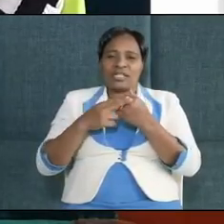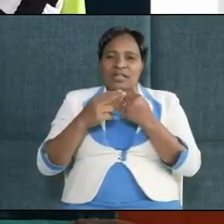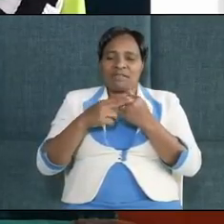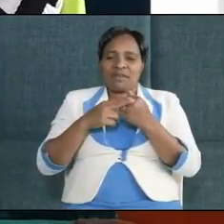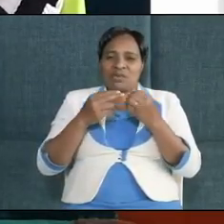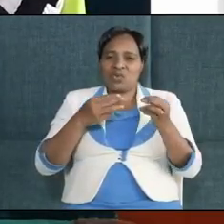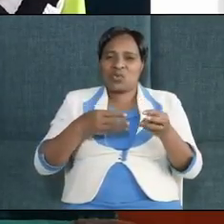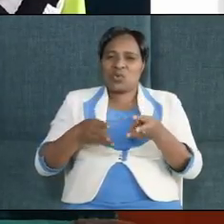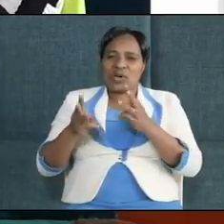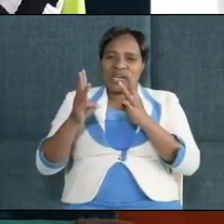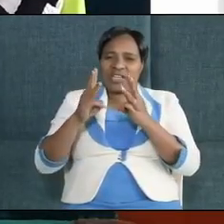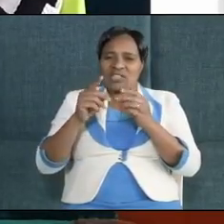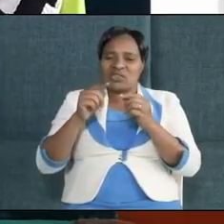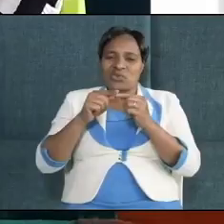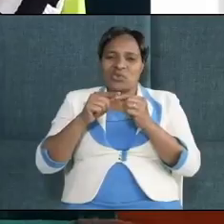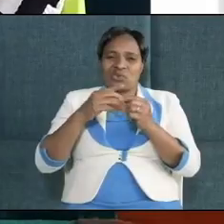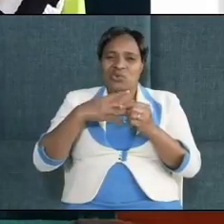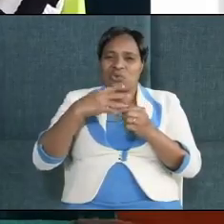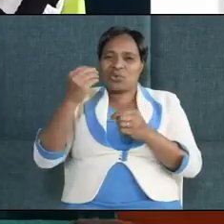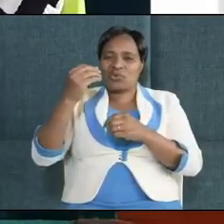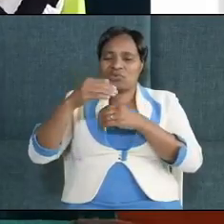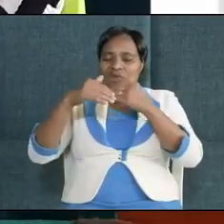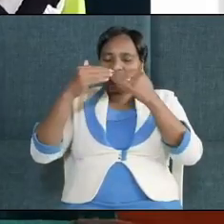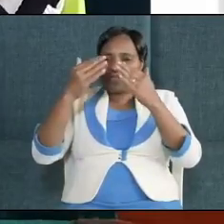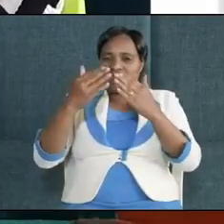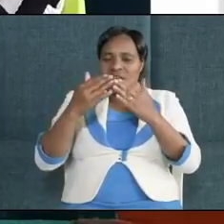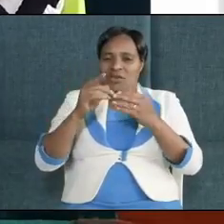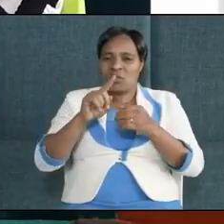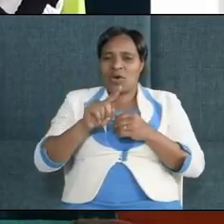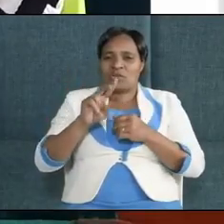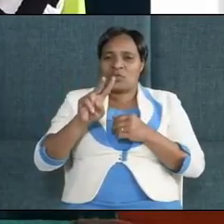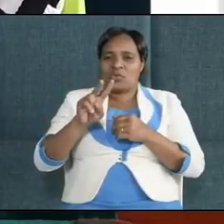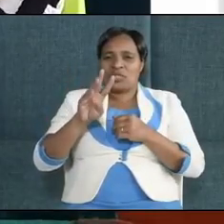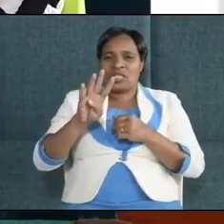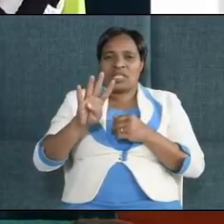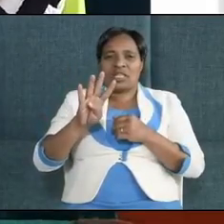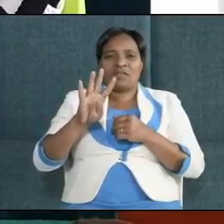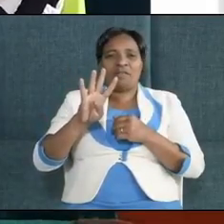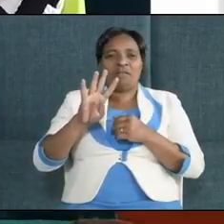the 7 steps that I may go to heaven.